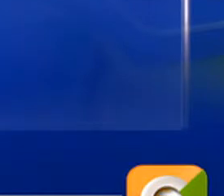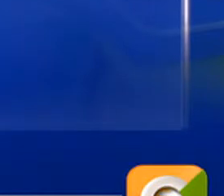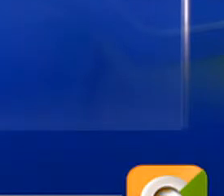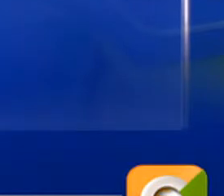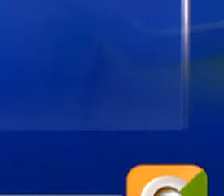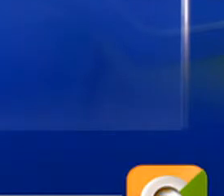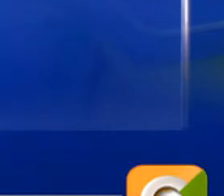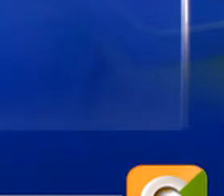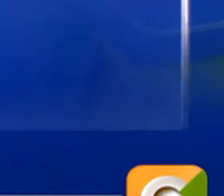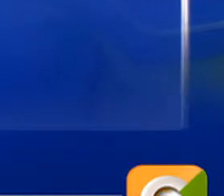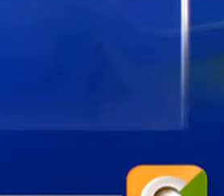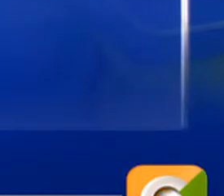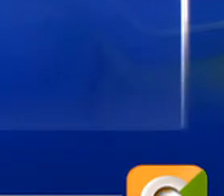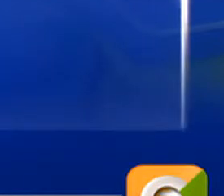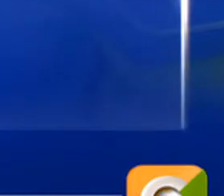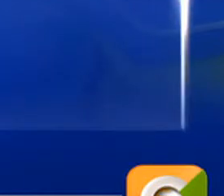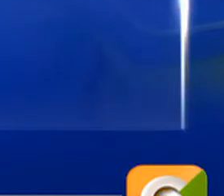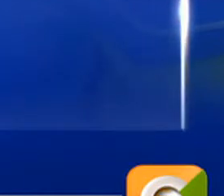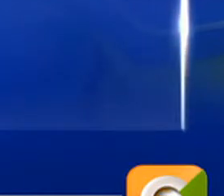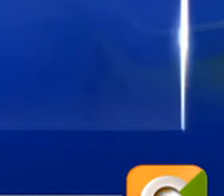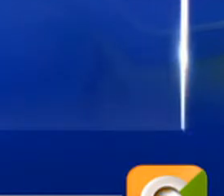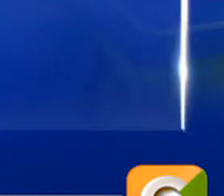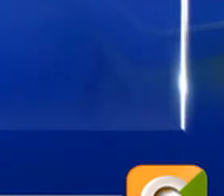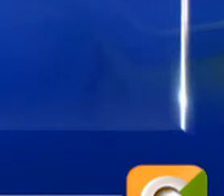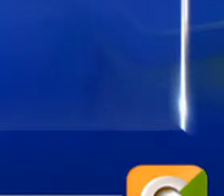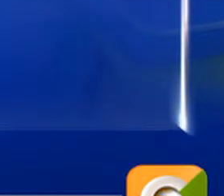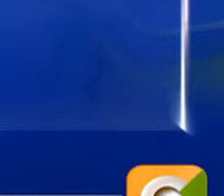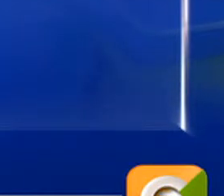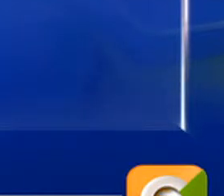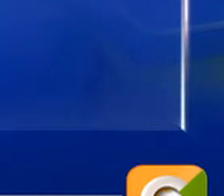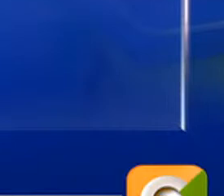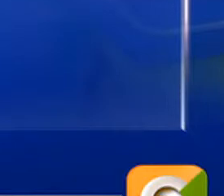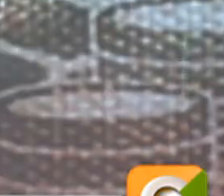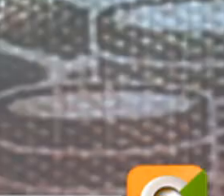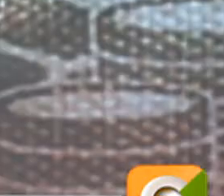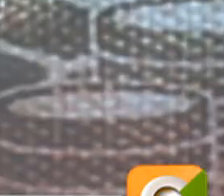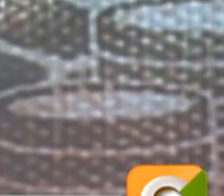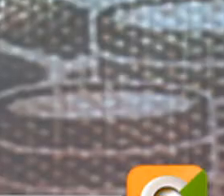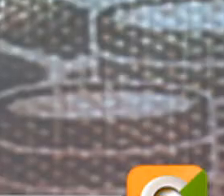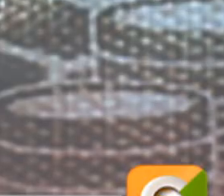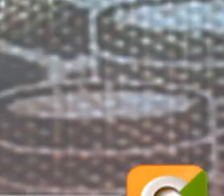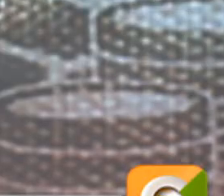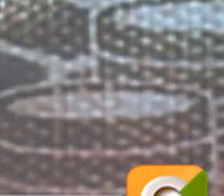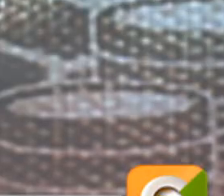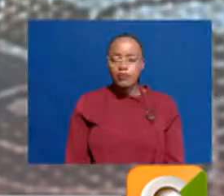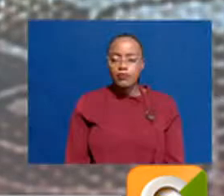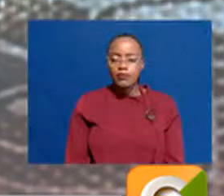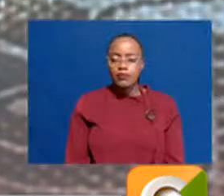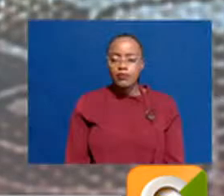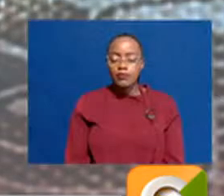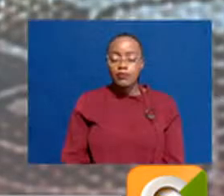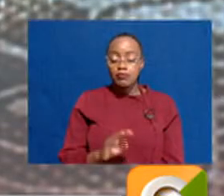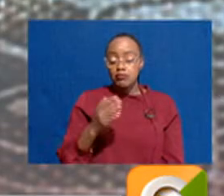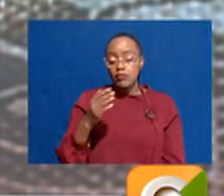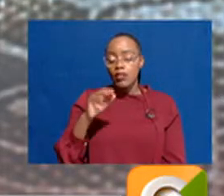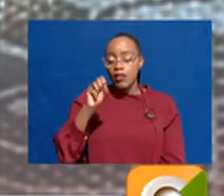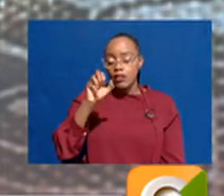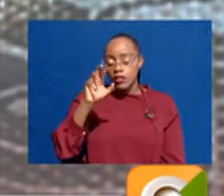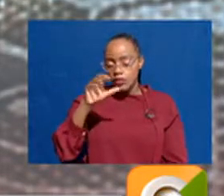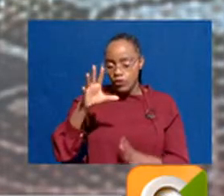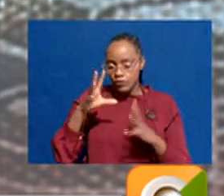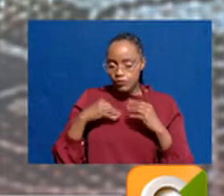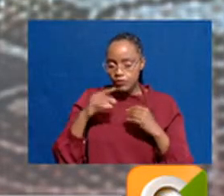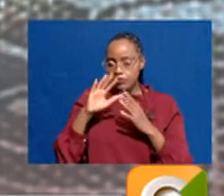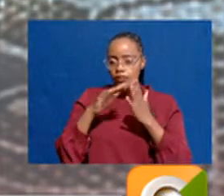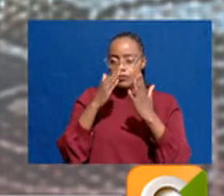by SRC? So it will come to SRC as a proposal. And once we